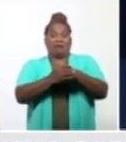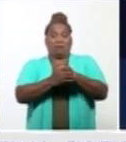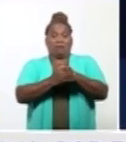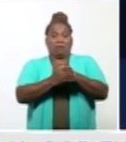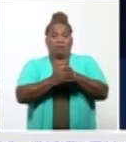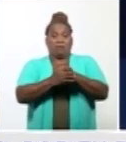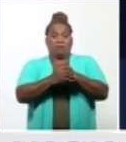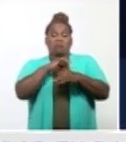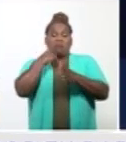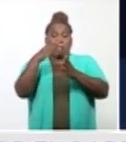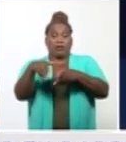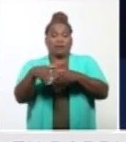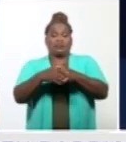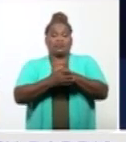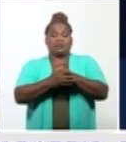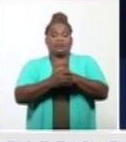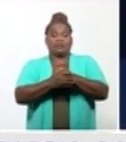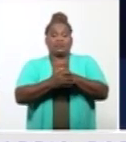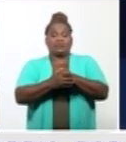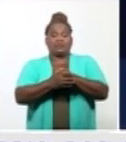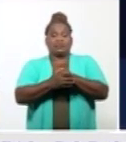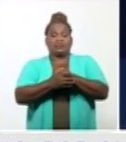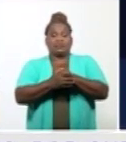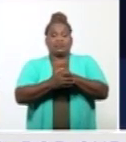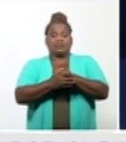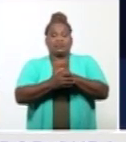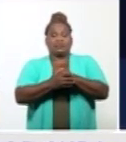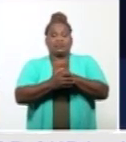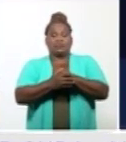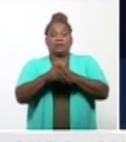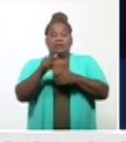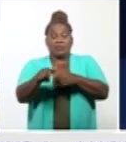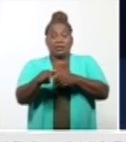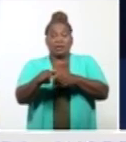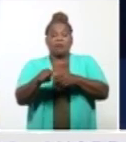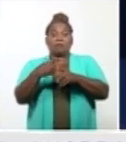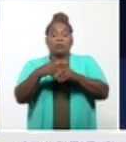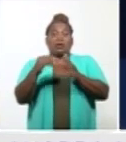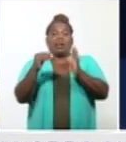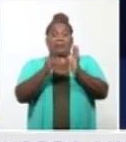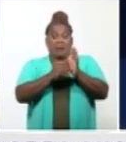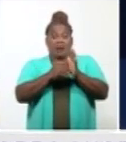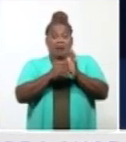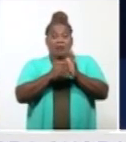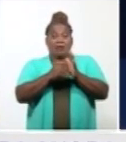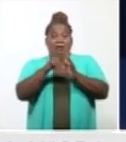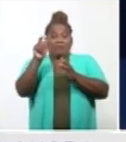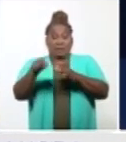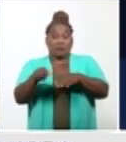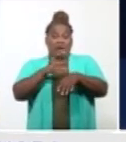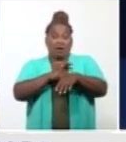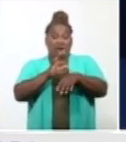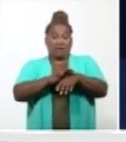cases. Another positive indicator. In this way,